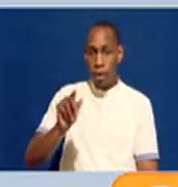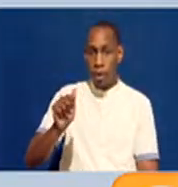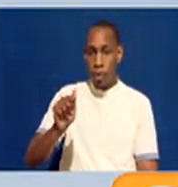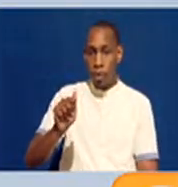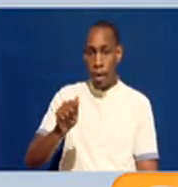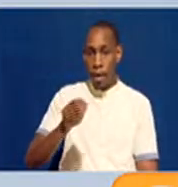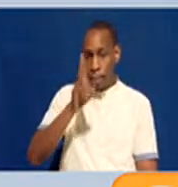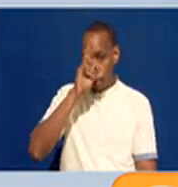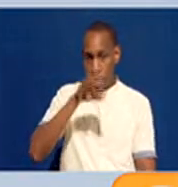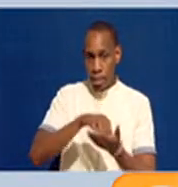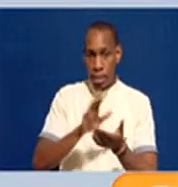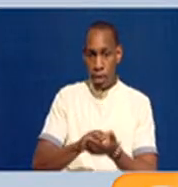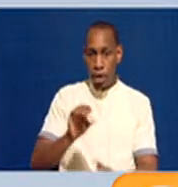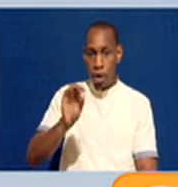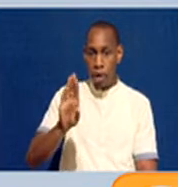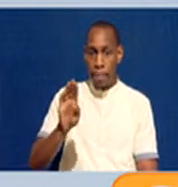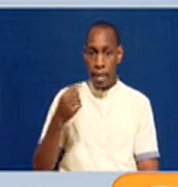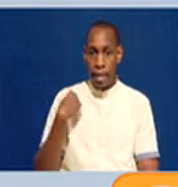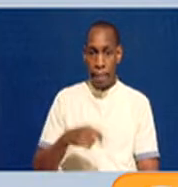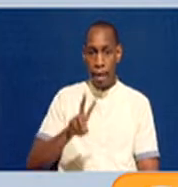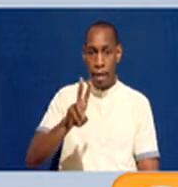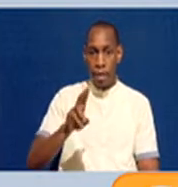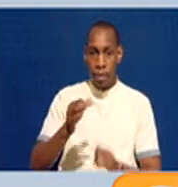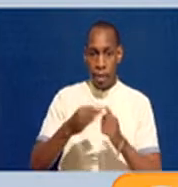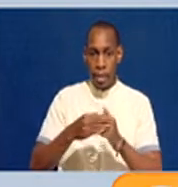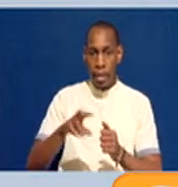station under OB number